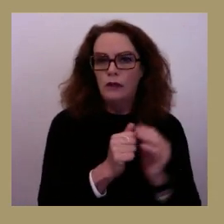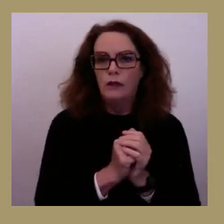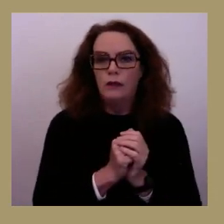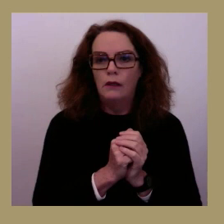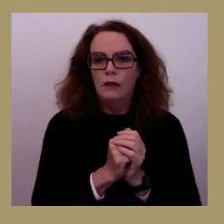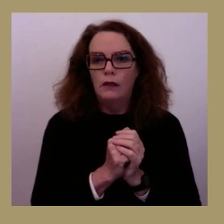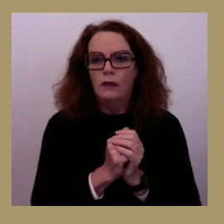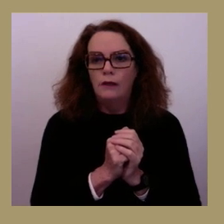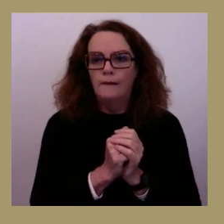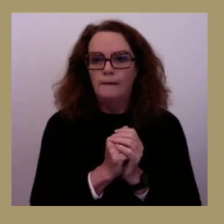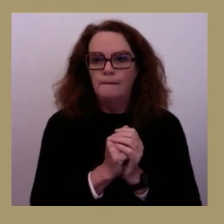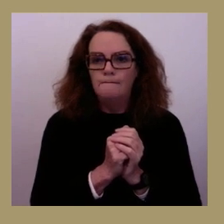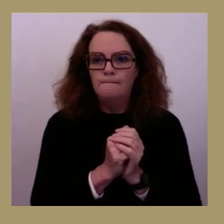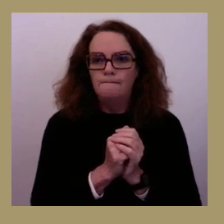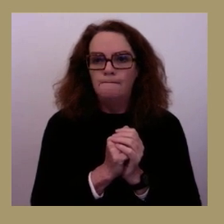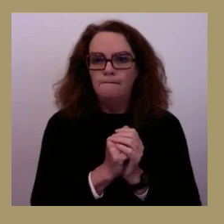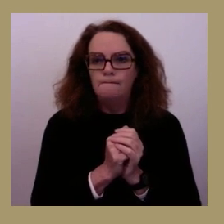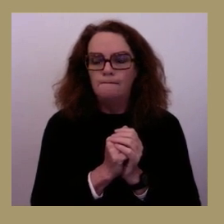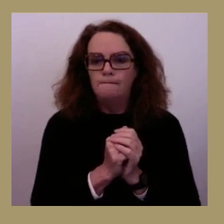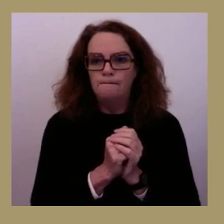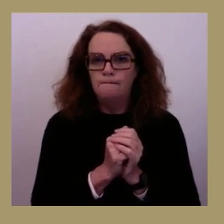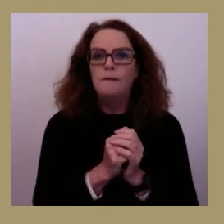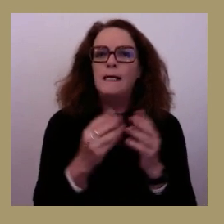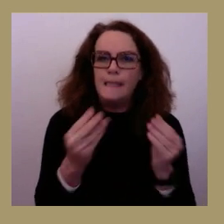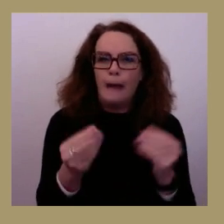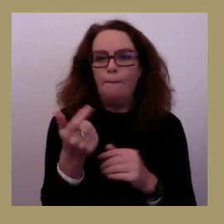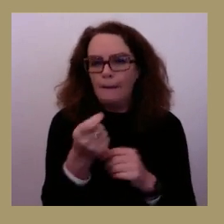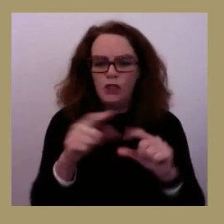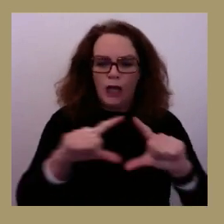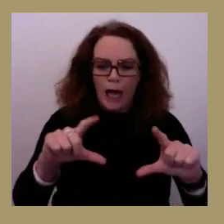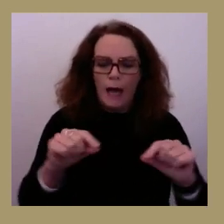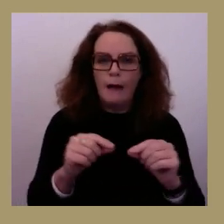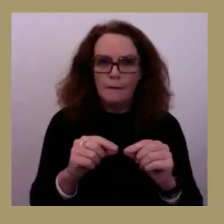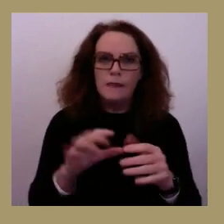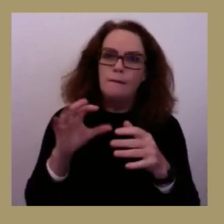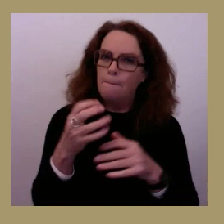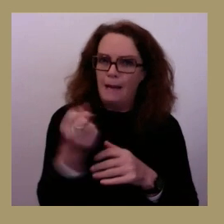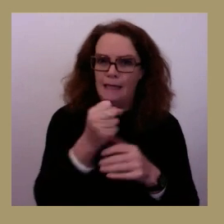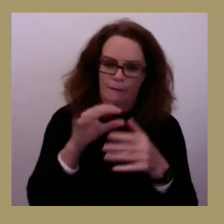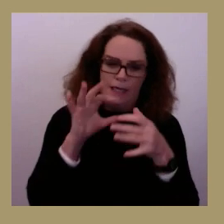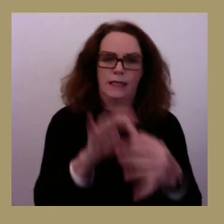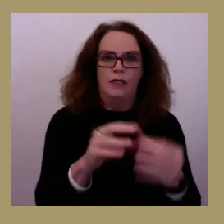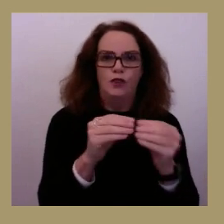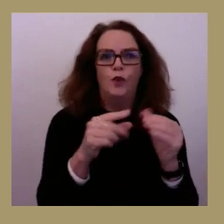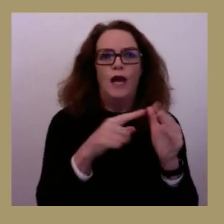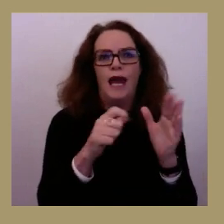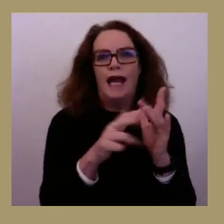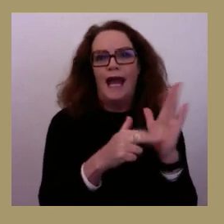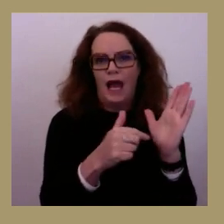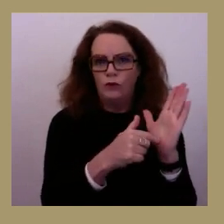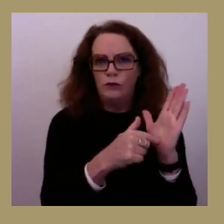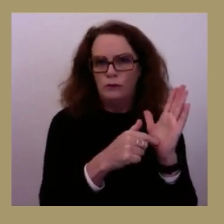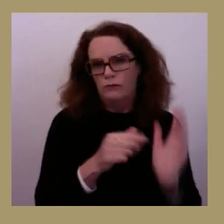digital cards, memberships that we have, they do need to be attached to an account because there are sensitivities around the